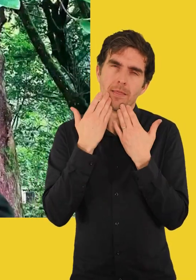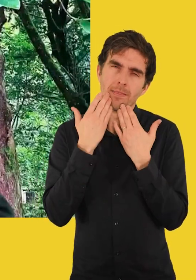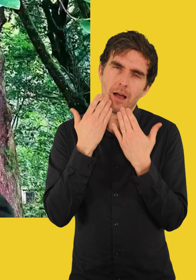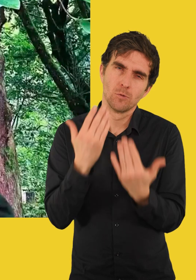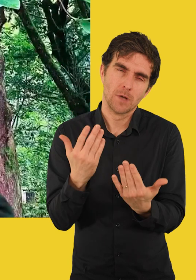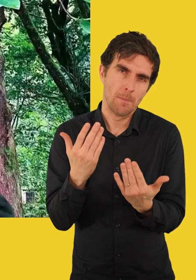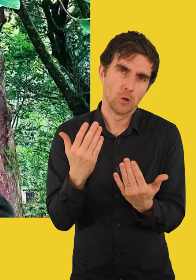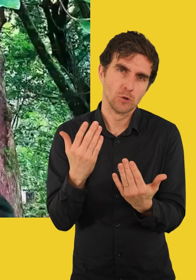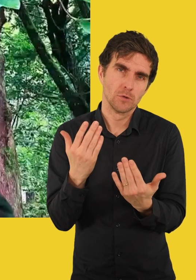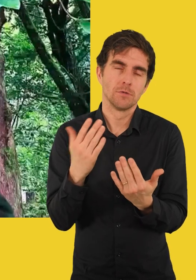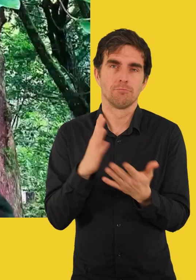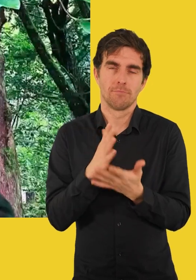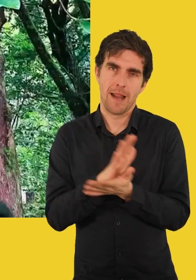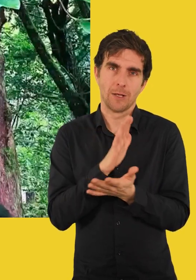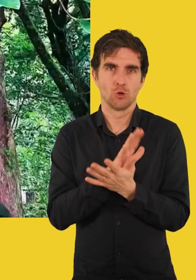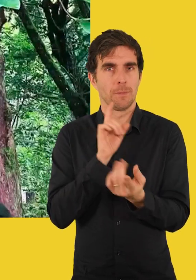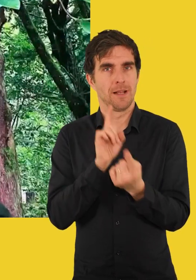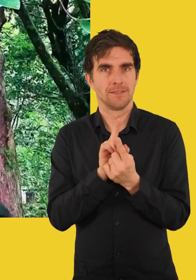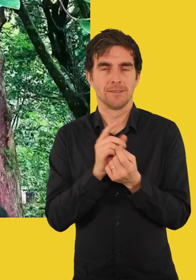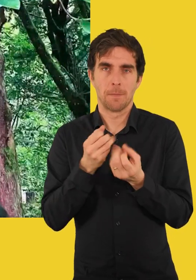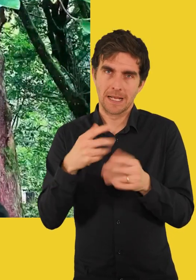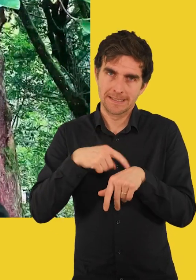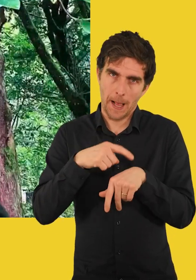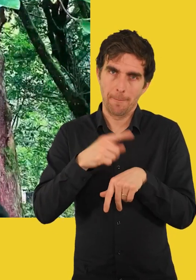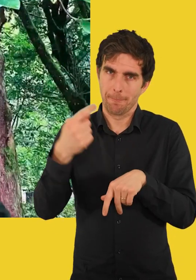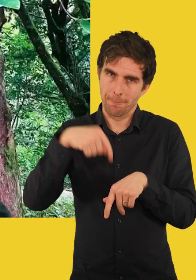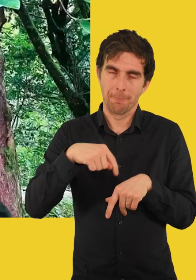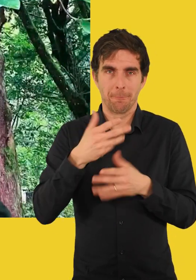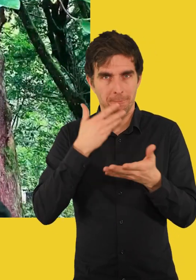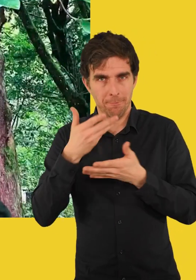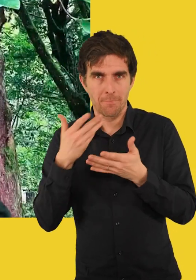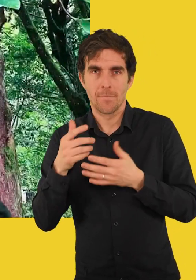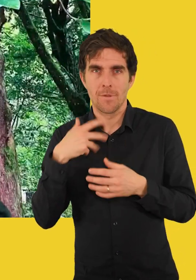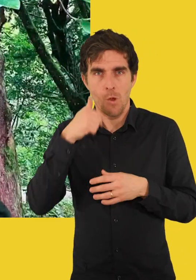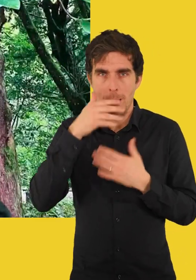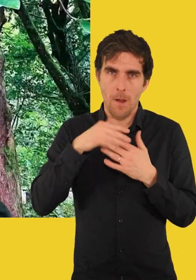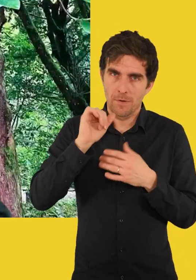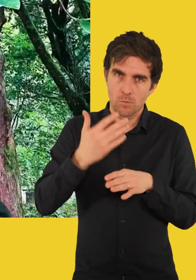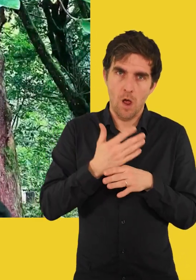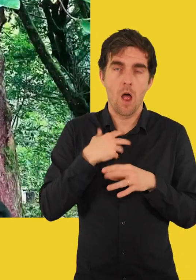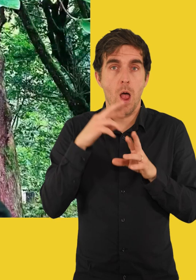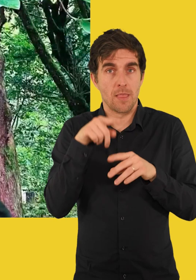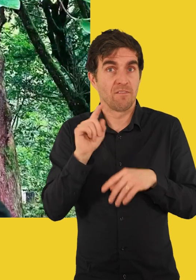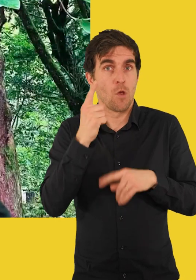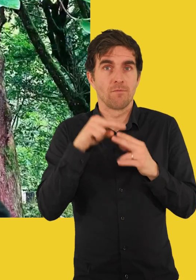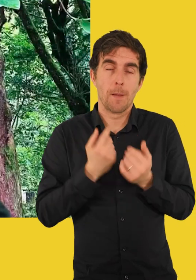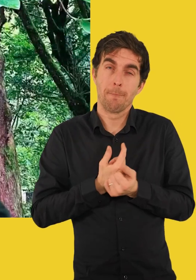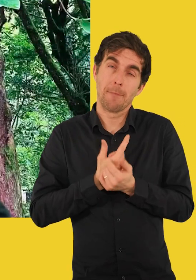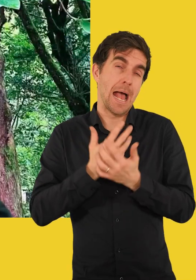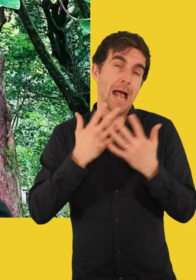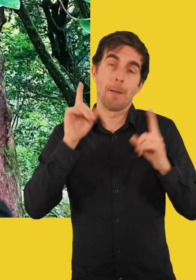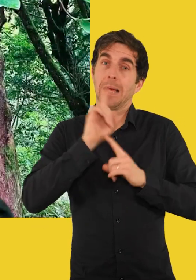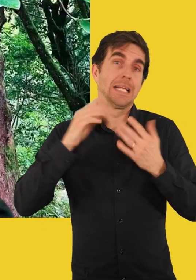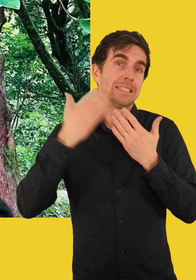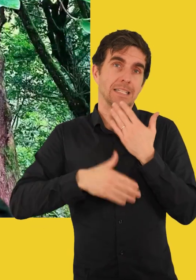again, thank you so much. It's been a pleasure to meet you and to spend this time with you, hear more about your work, and I hope that this is just the first of many